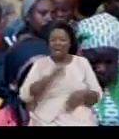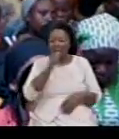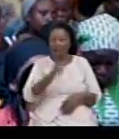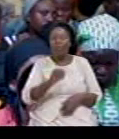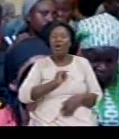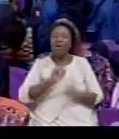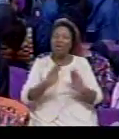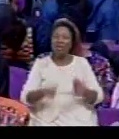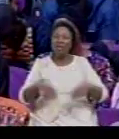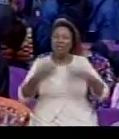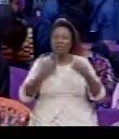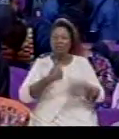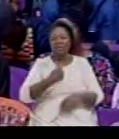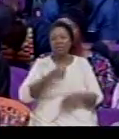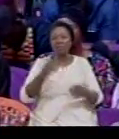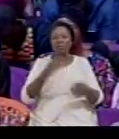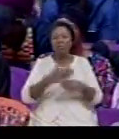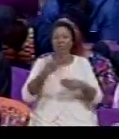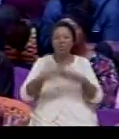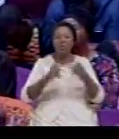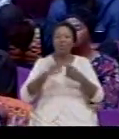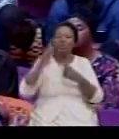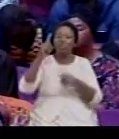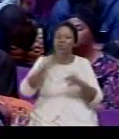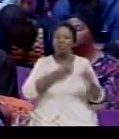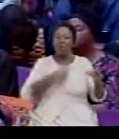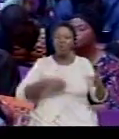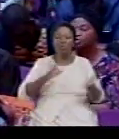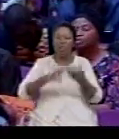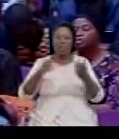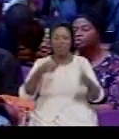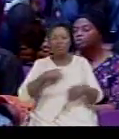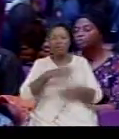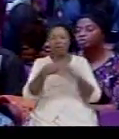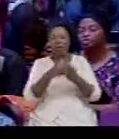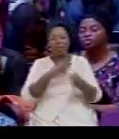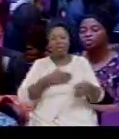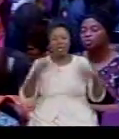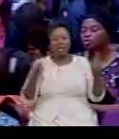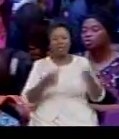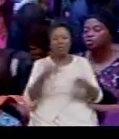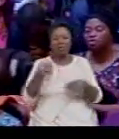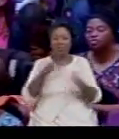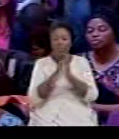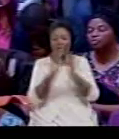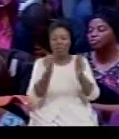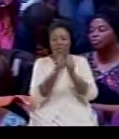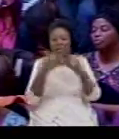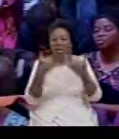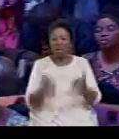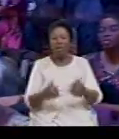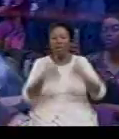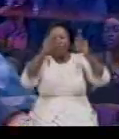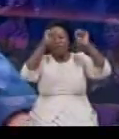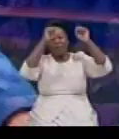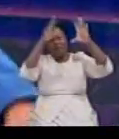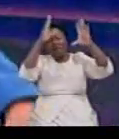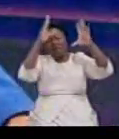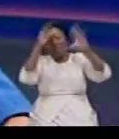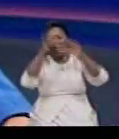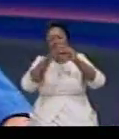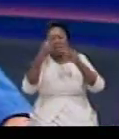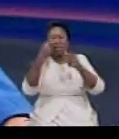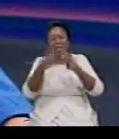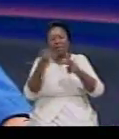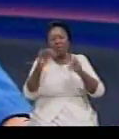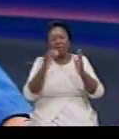myself completely unto you. We're praying together now. Father, in the mighty name of Jesus, I thank you for what